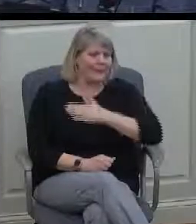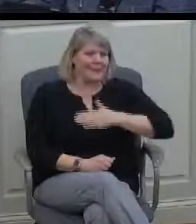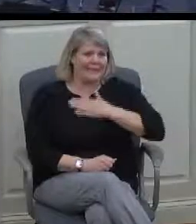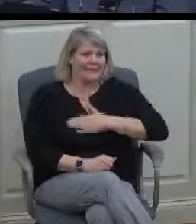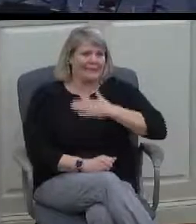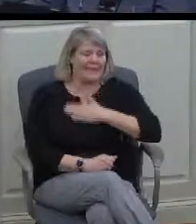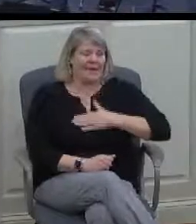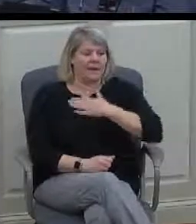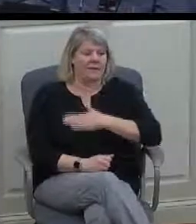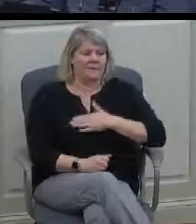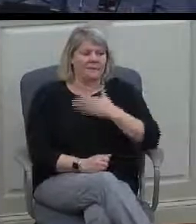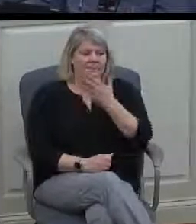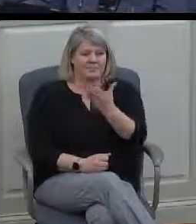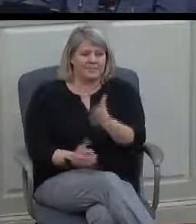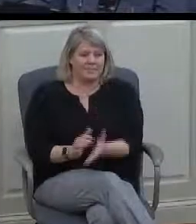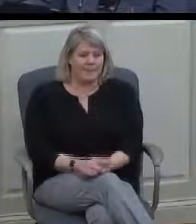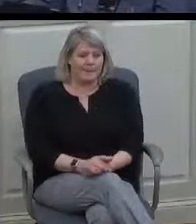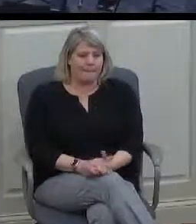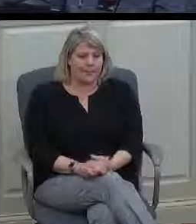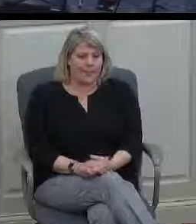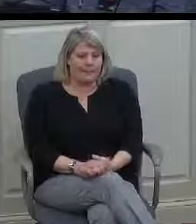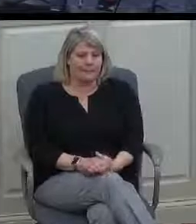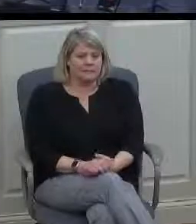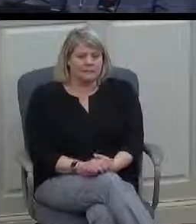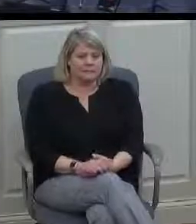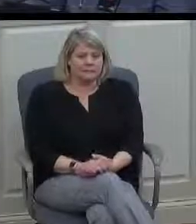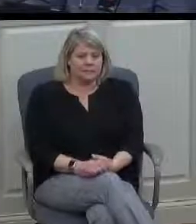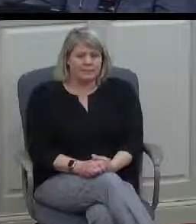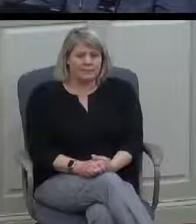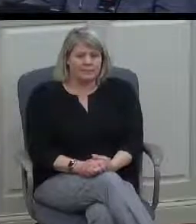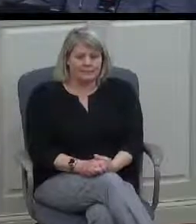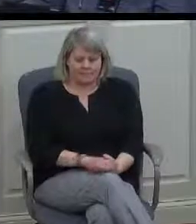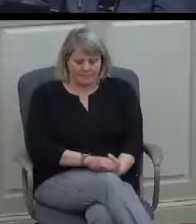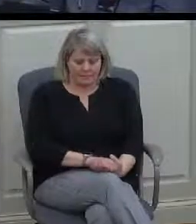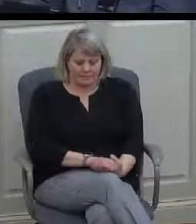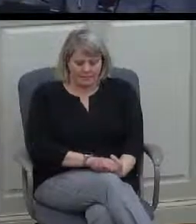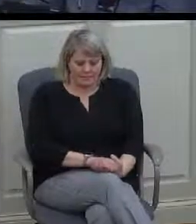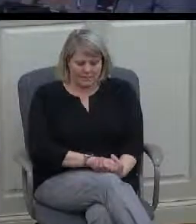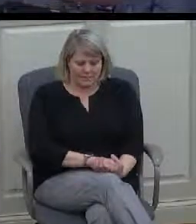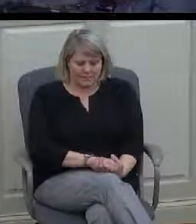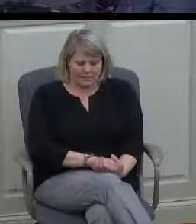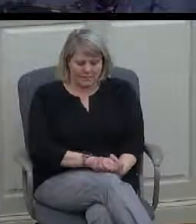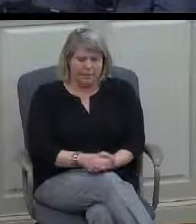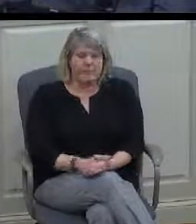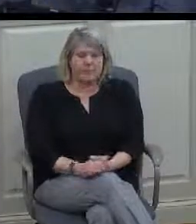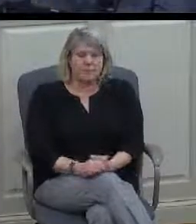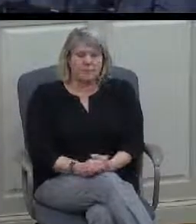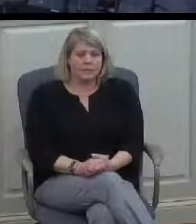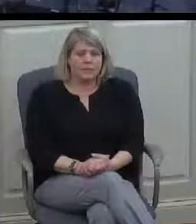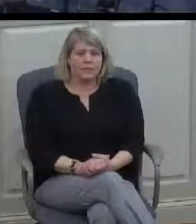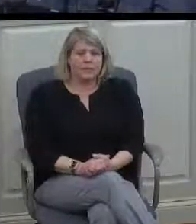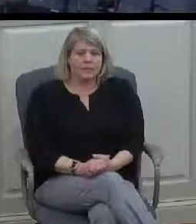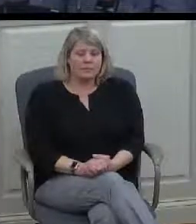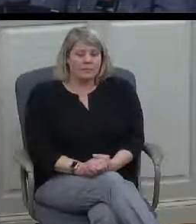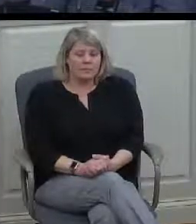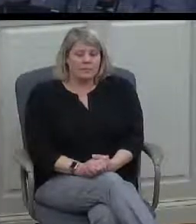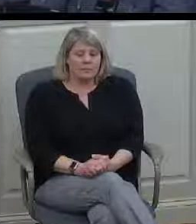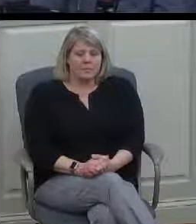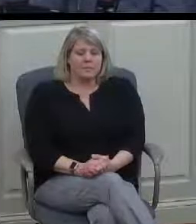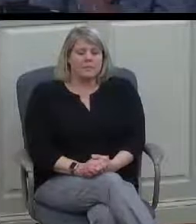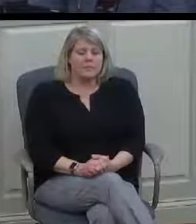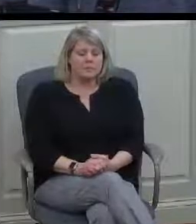Right, man. You are, if it makes it easier for you to be heard, I'll let you